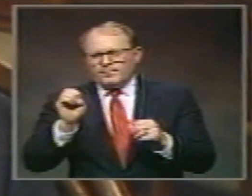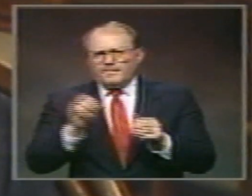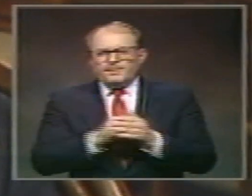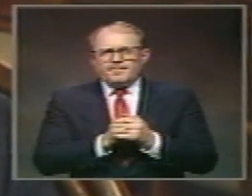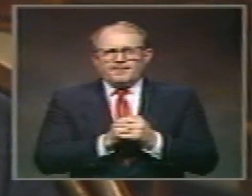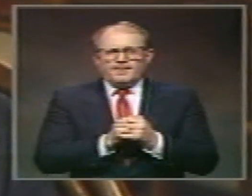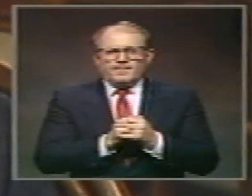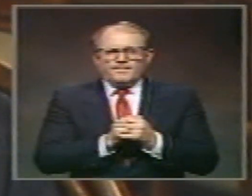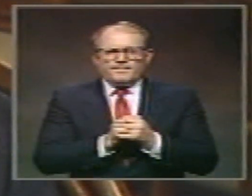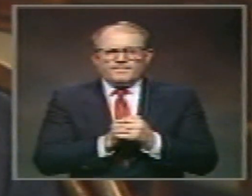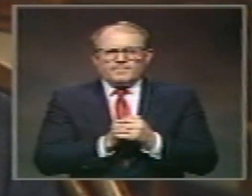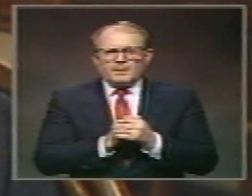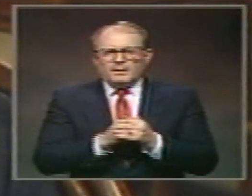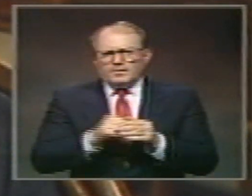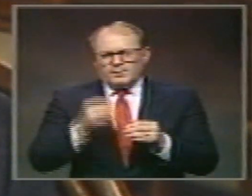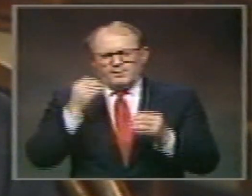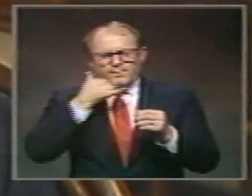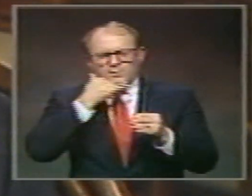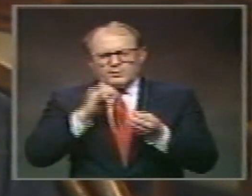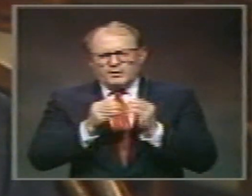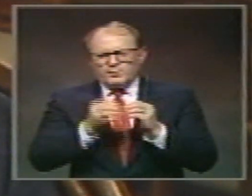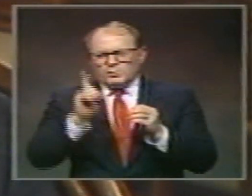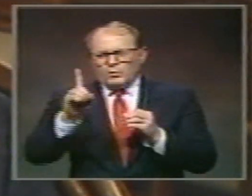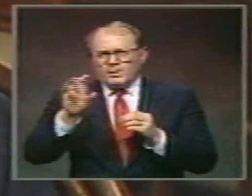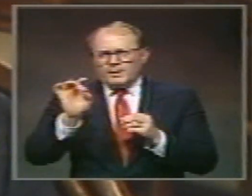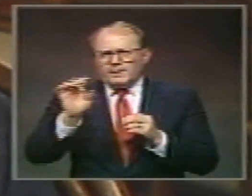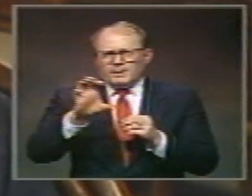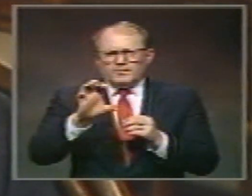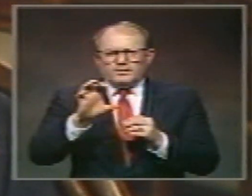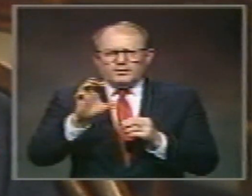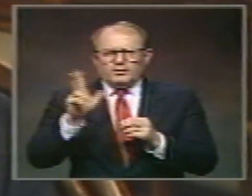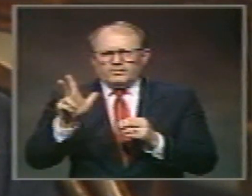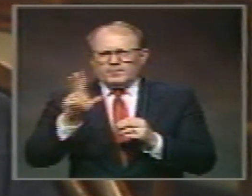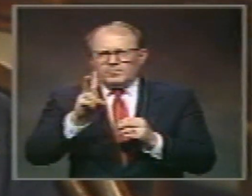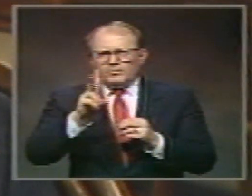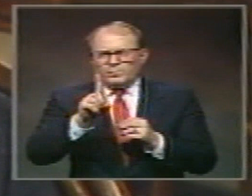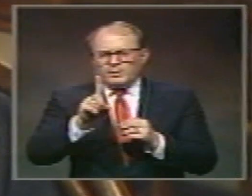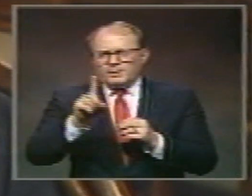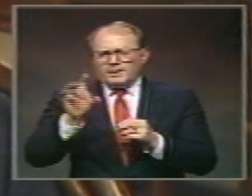or information. That telephone number is